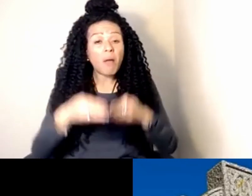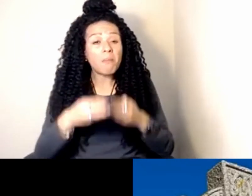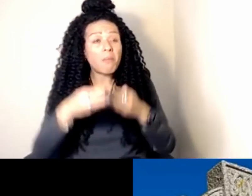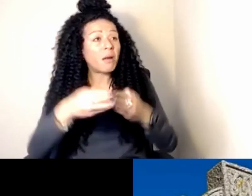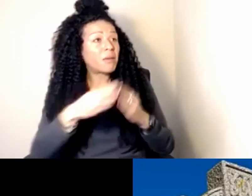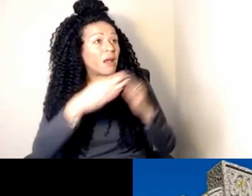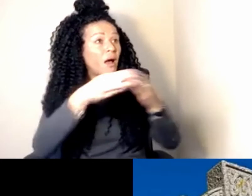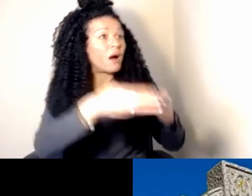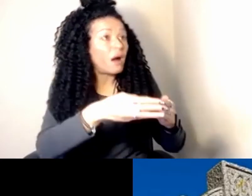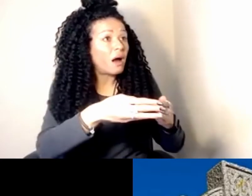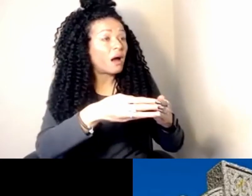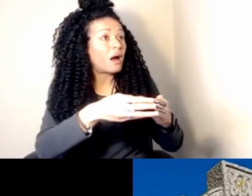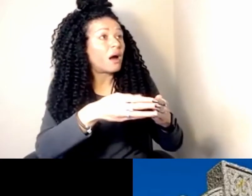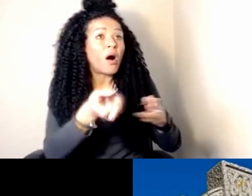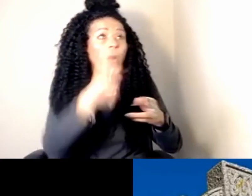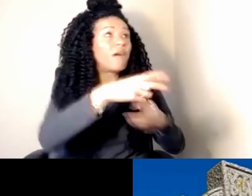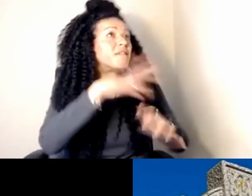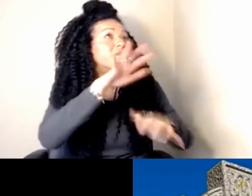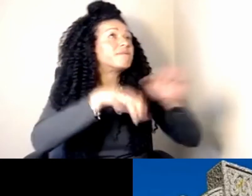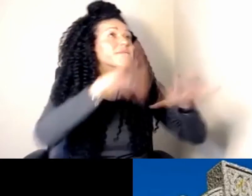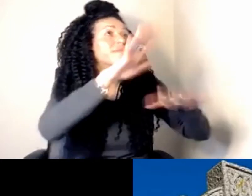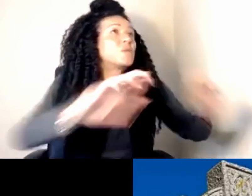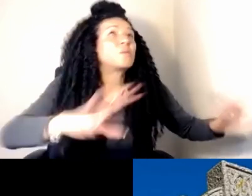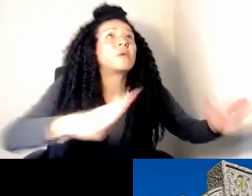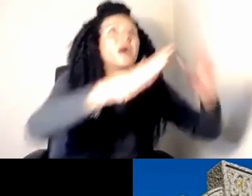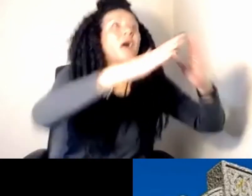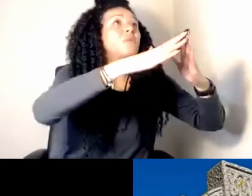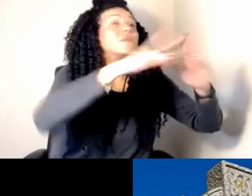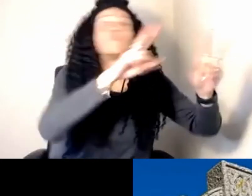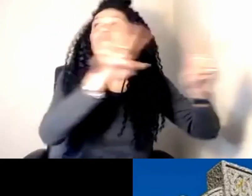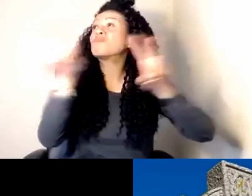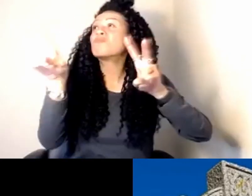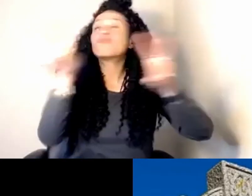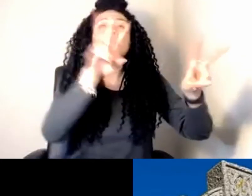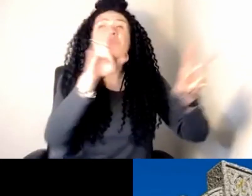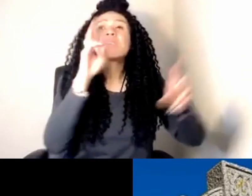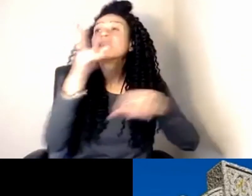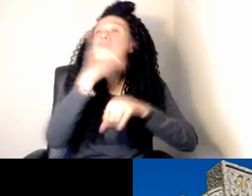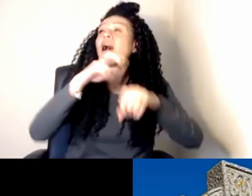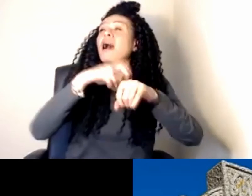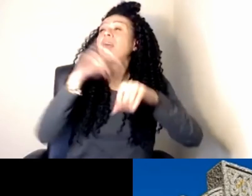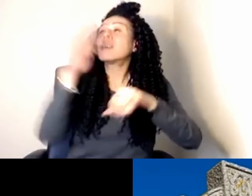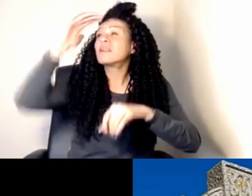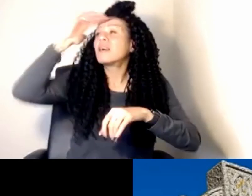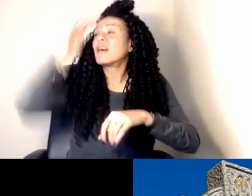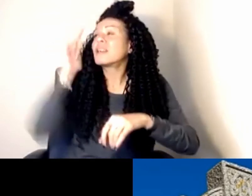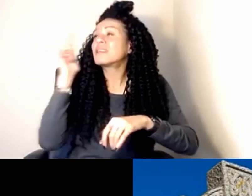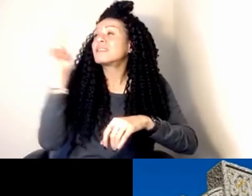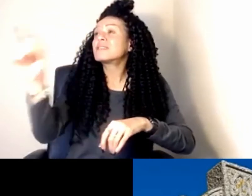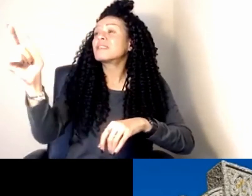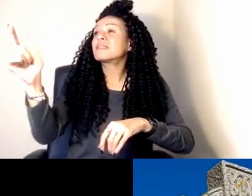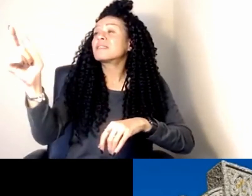shores, climbing to the highest point each time, only to see island in the distance. It was